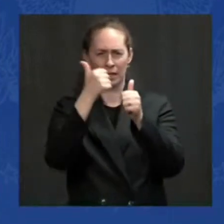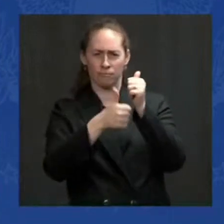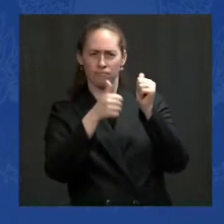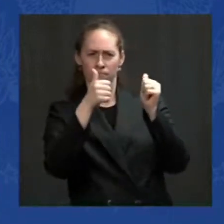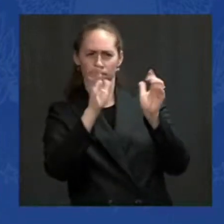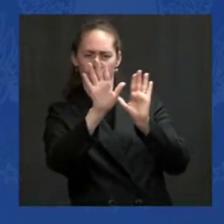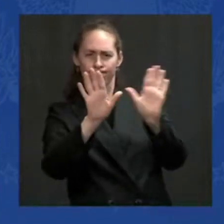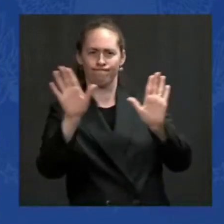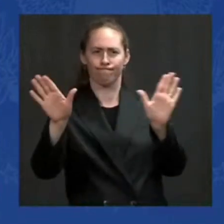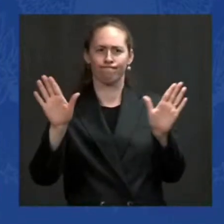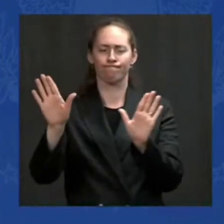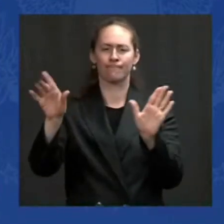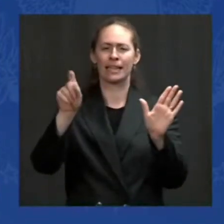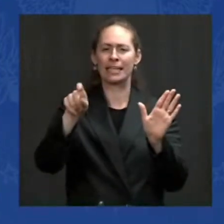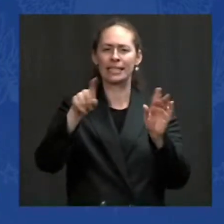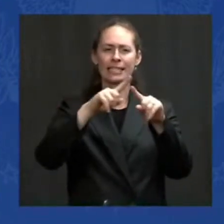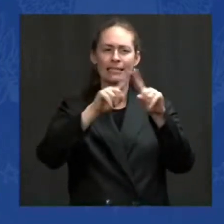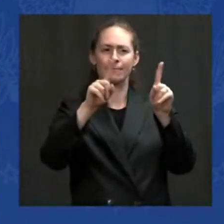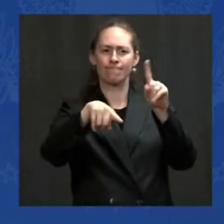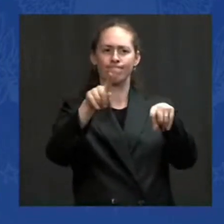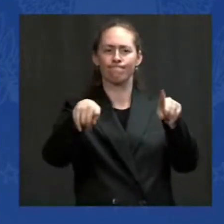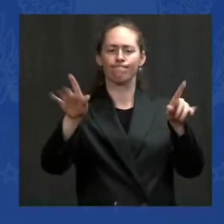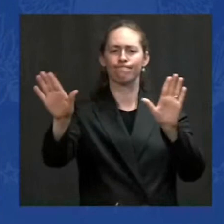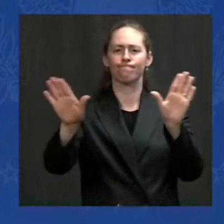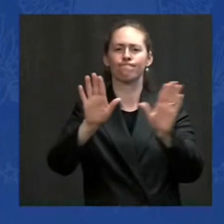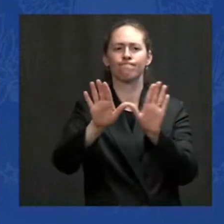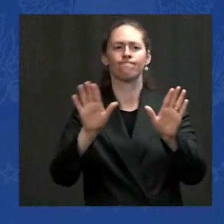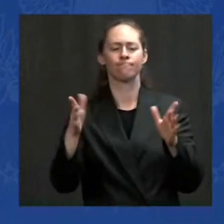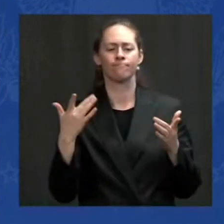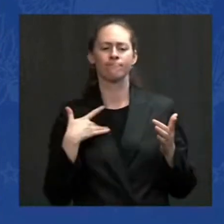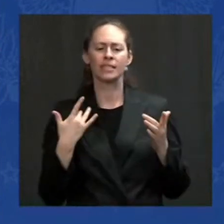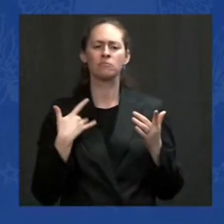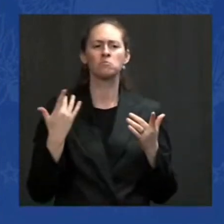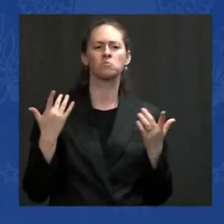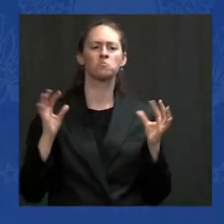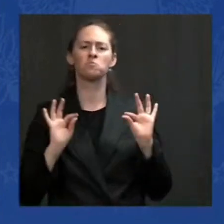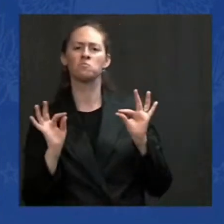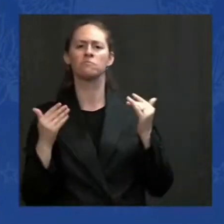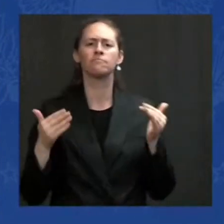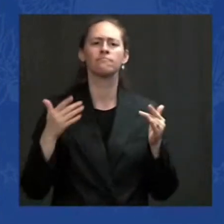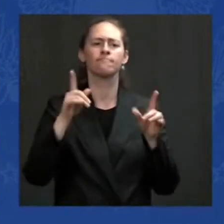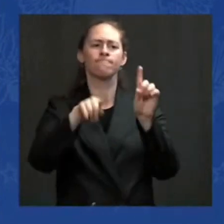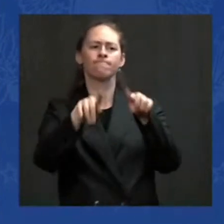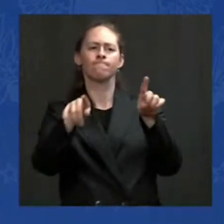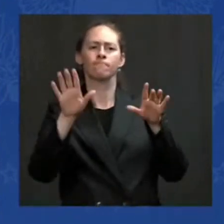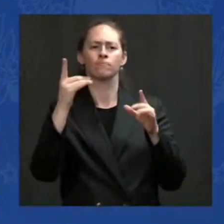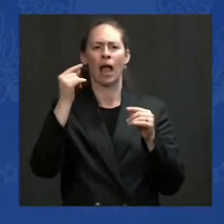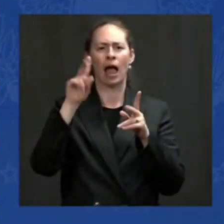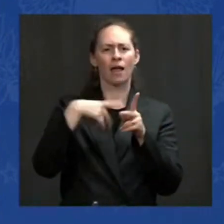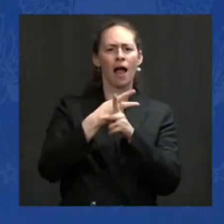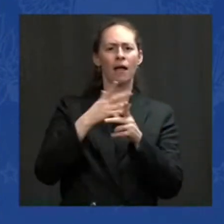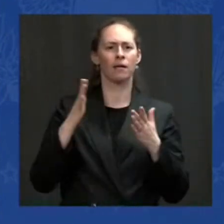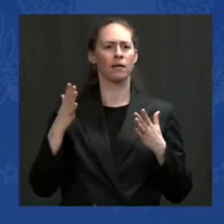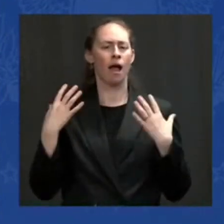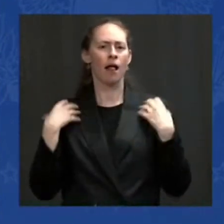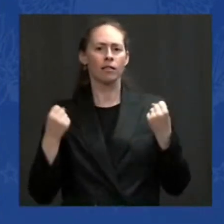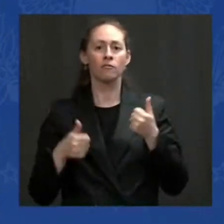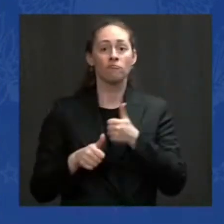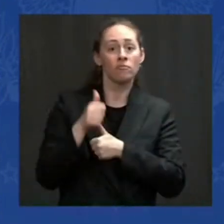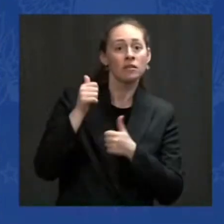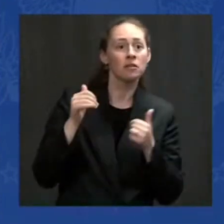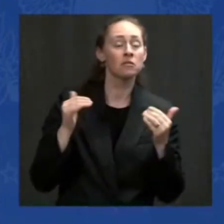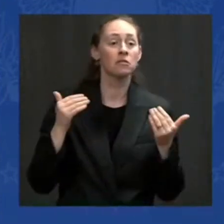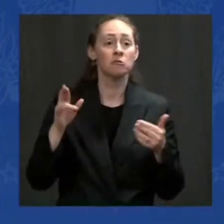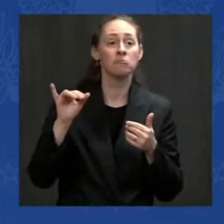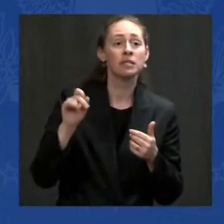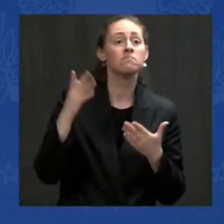own level of the risk that they would like to take. And there are many individuals who would feel, because of age or